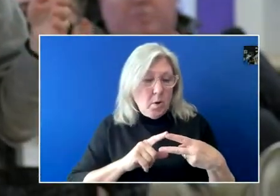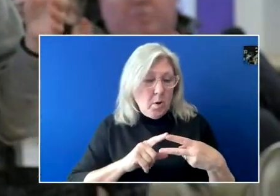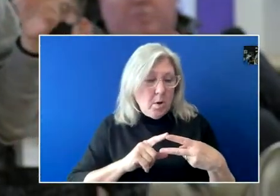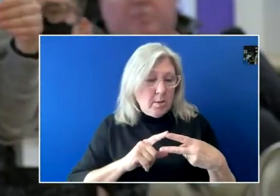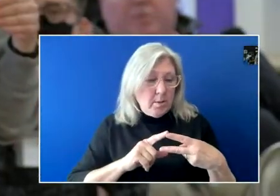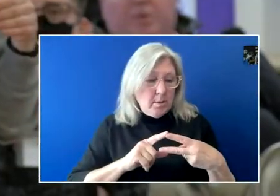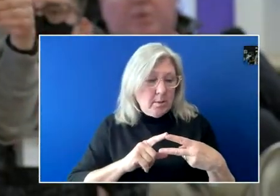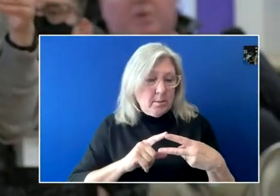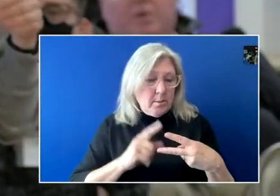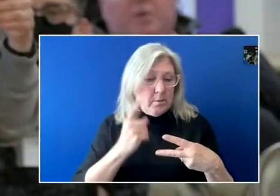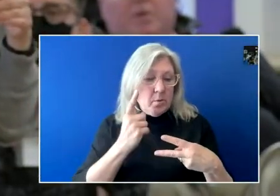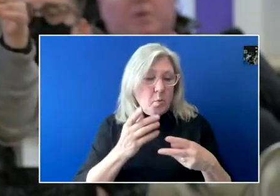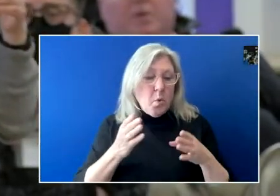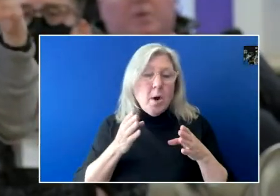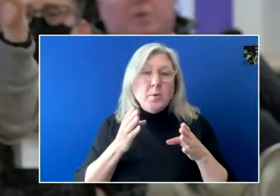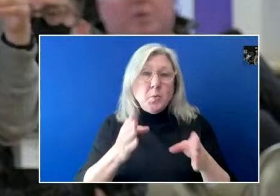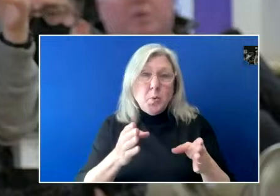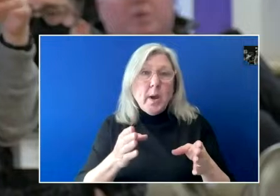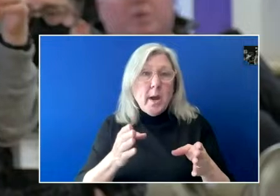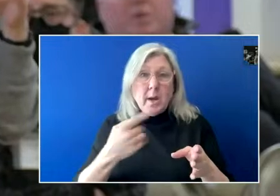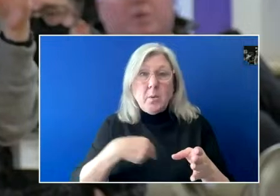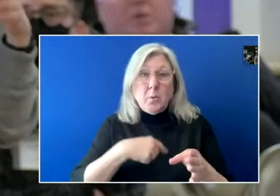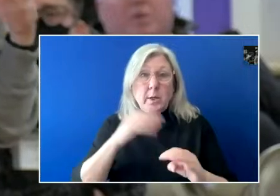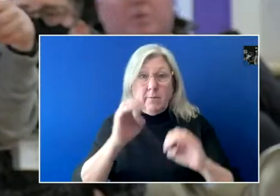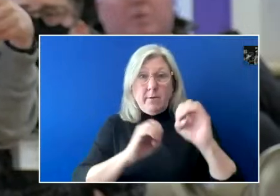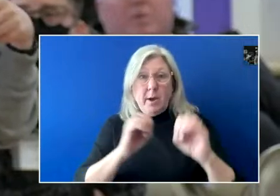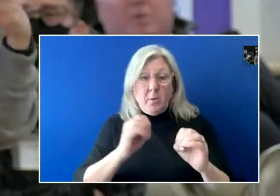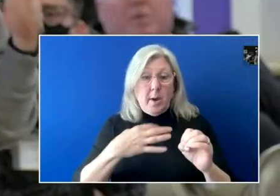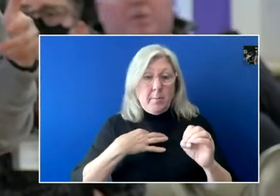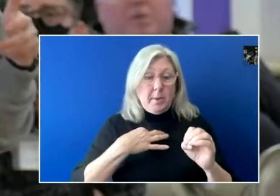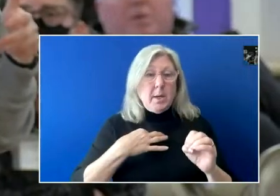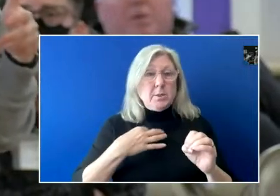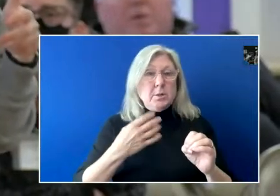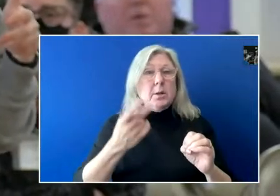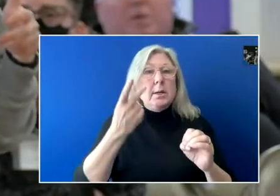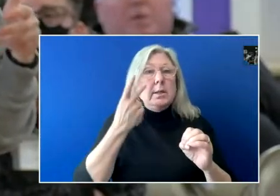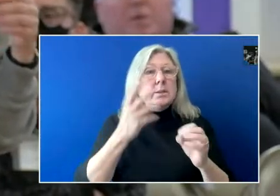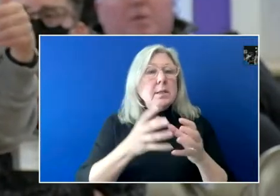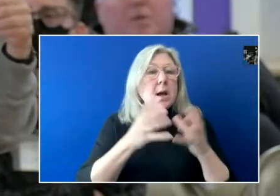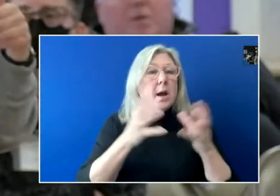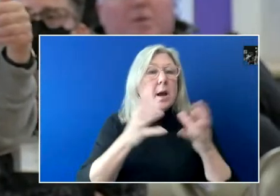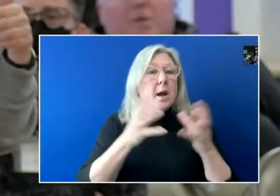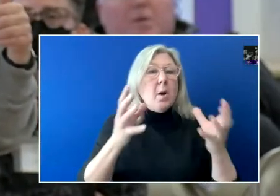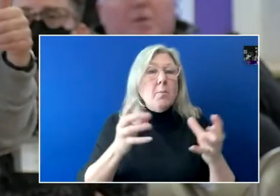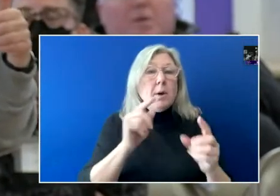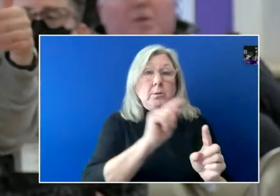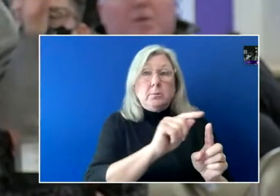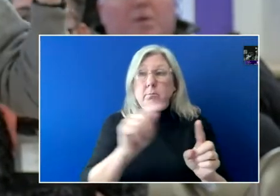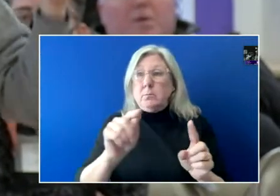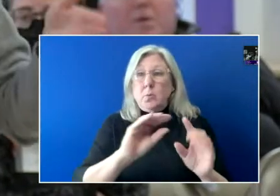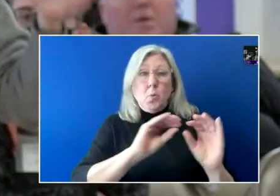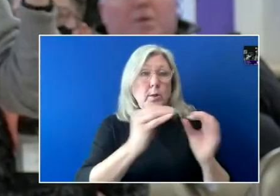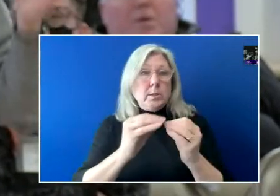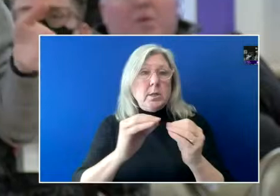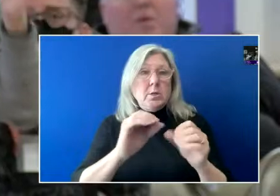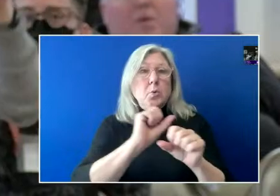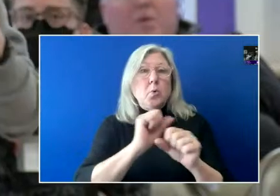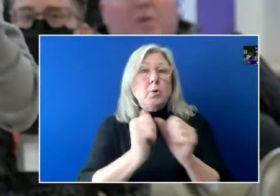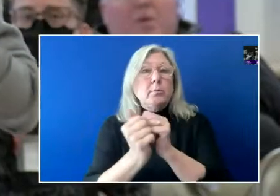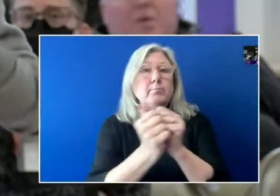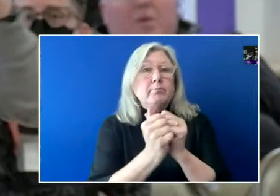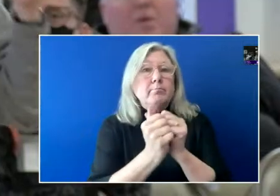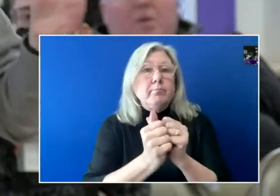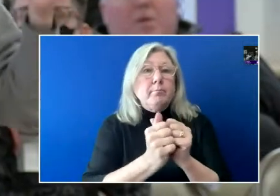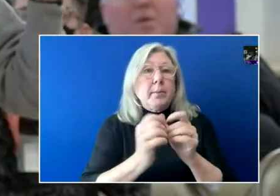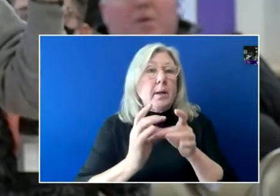evaluated the applications was also to see to what degree these organizations collaborate with one another so we don't believe that we're funding just isolated